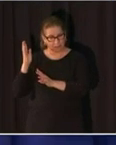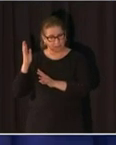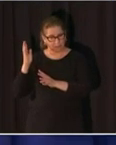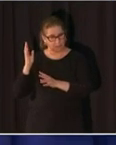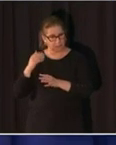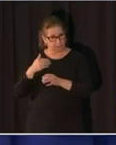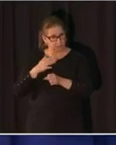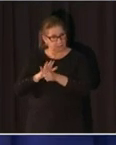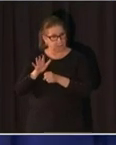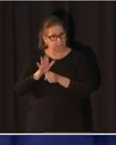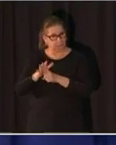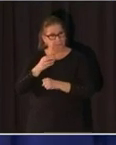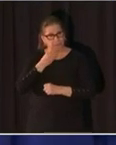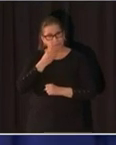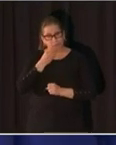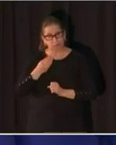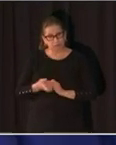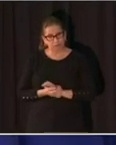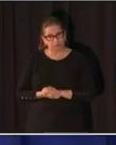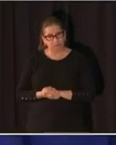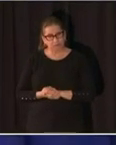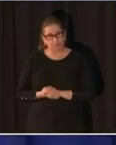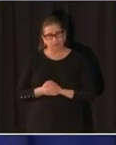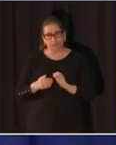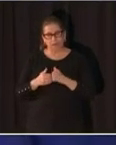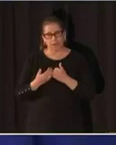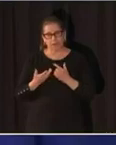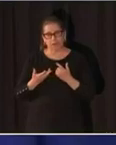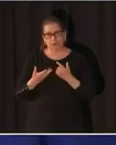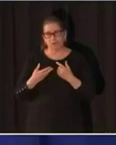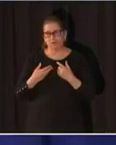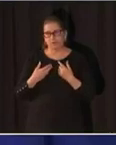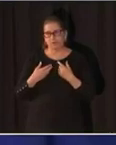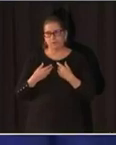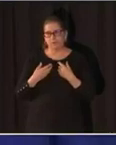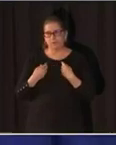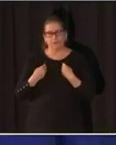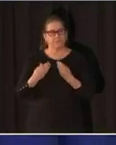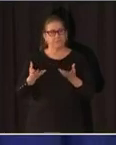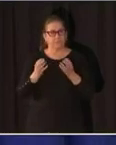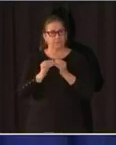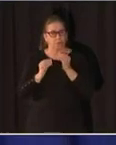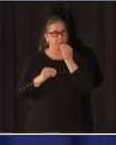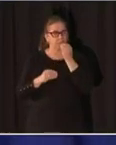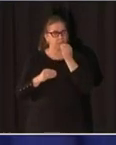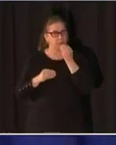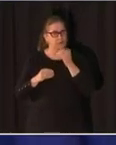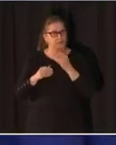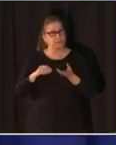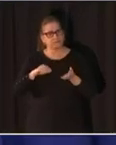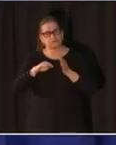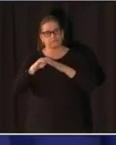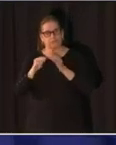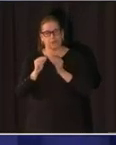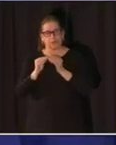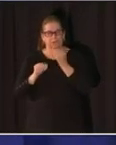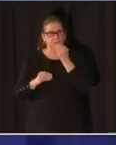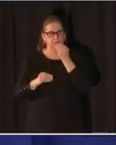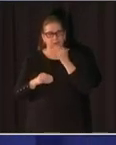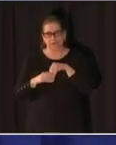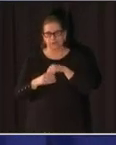you planning on taking to help expand food access? Well, thank you for that. And we have been very aggressive about